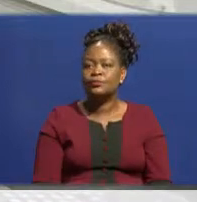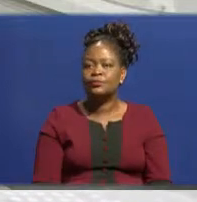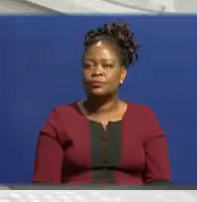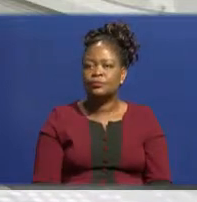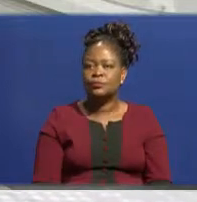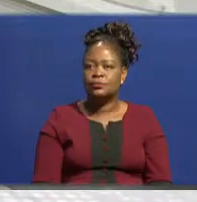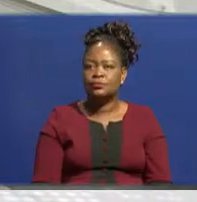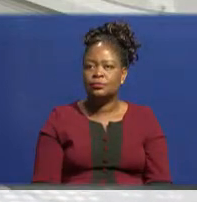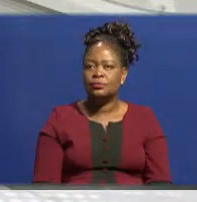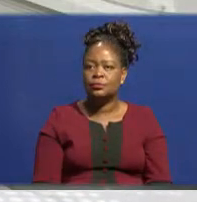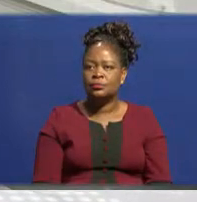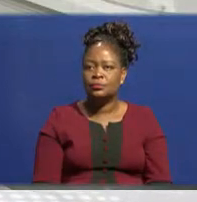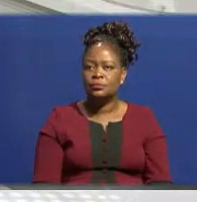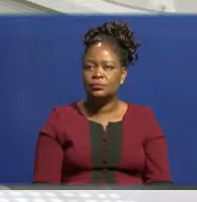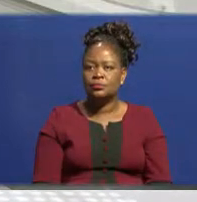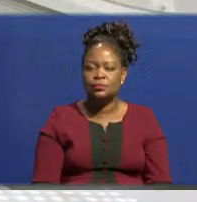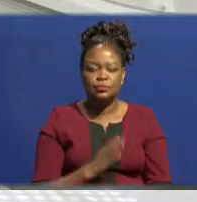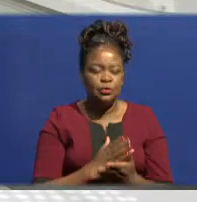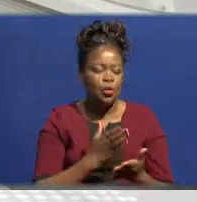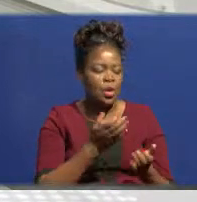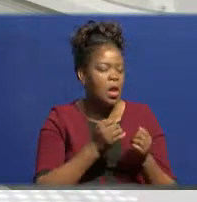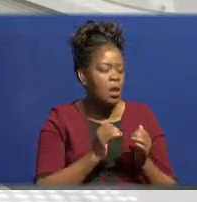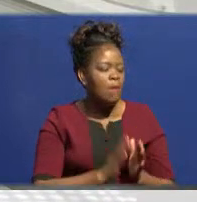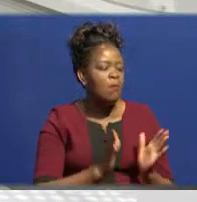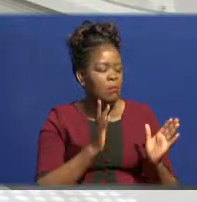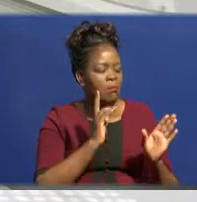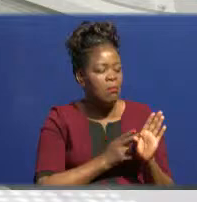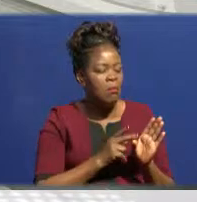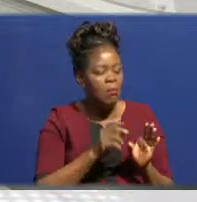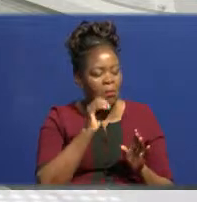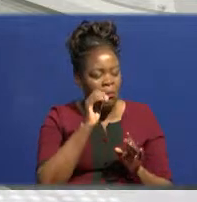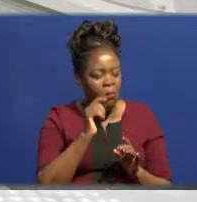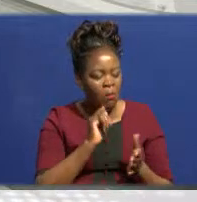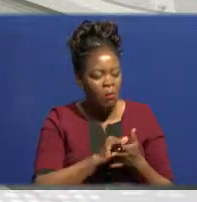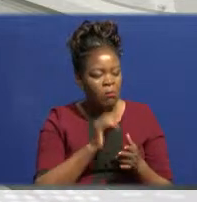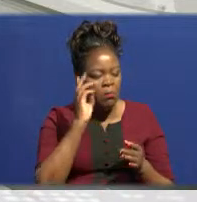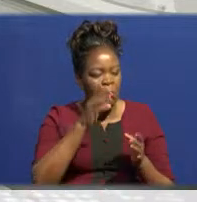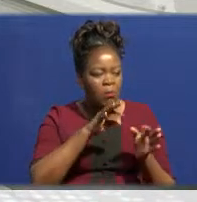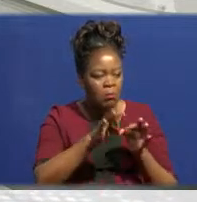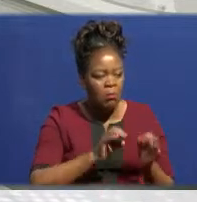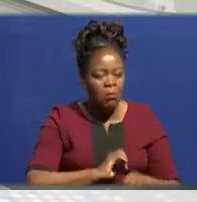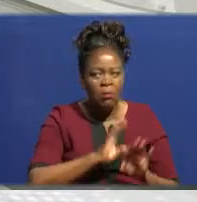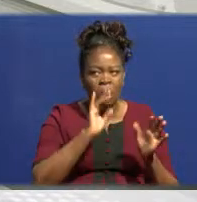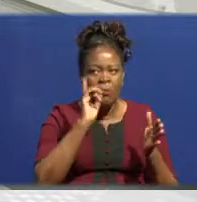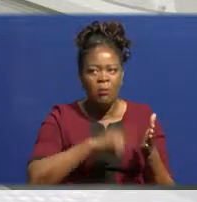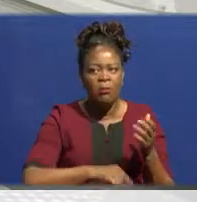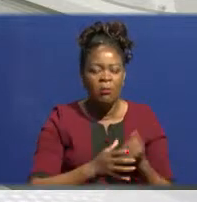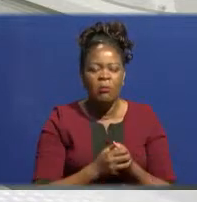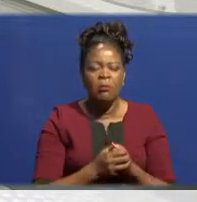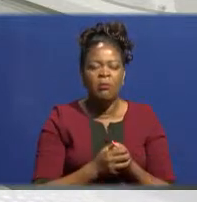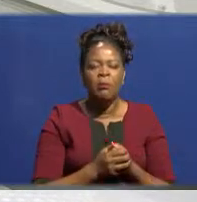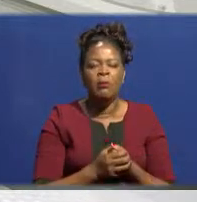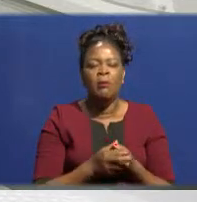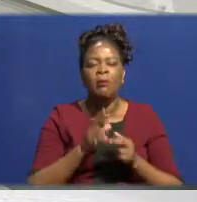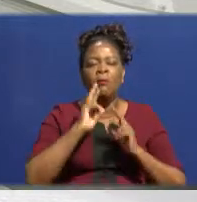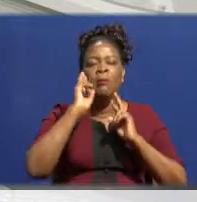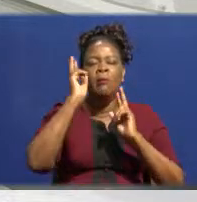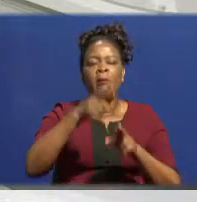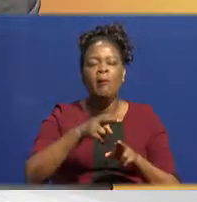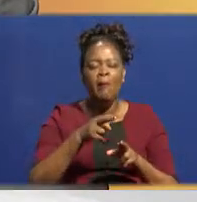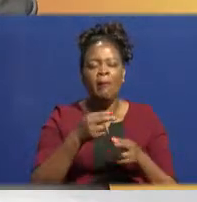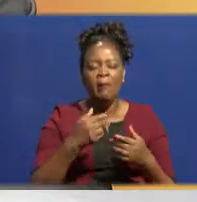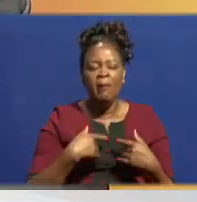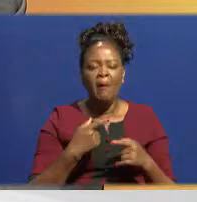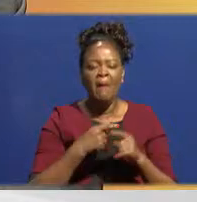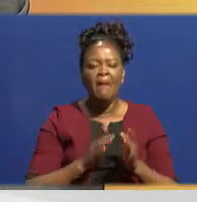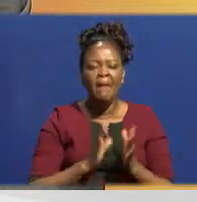a Public Participation Act that will describe clearly what outcomes come from